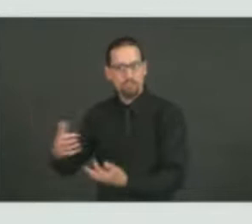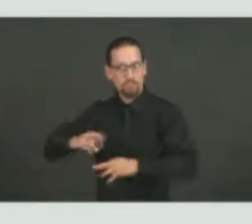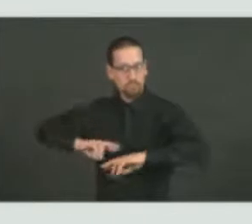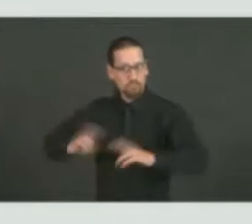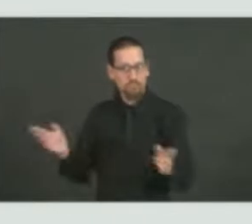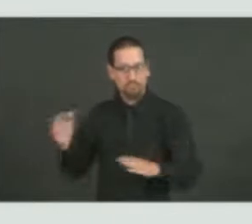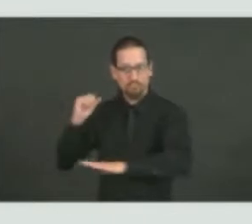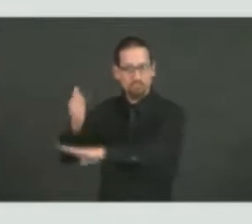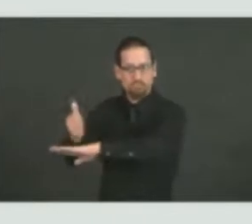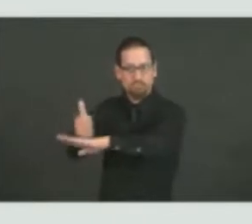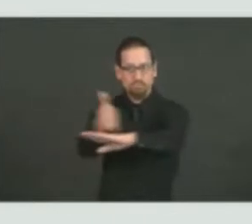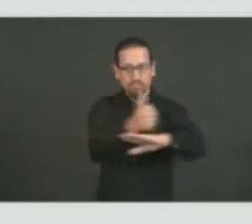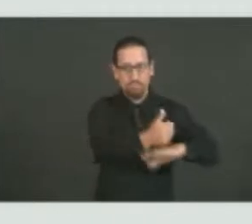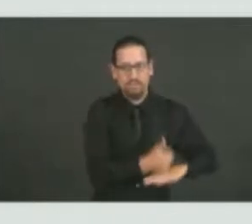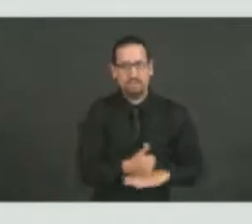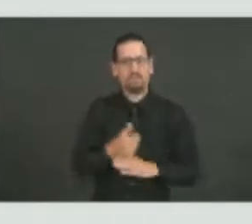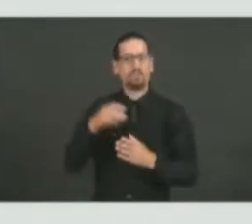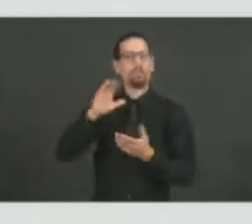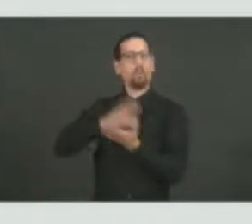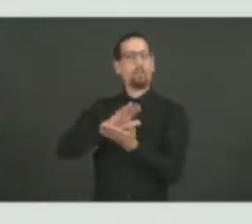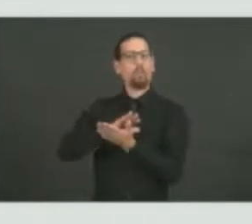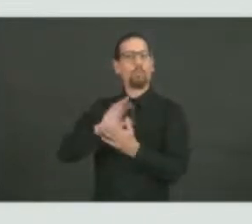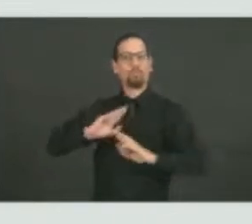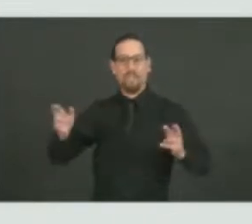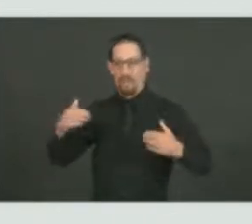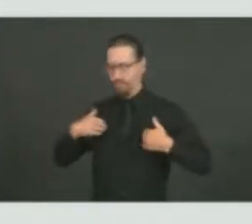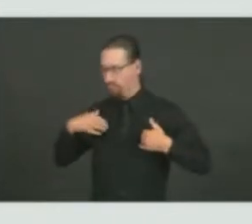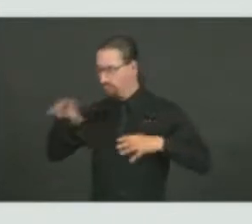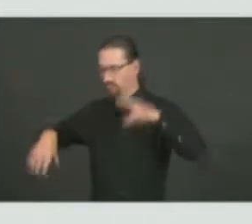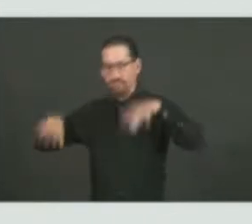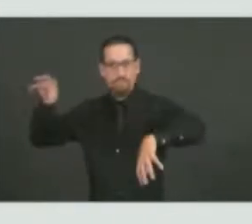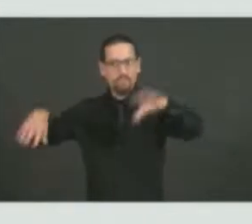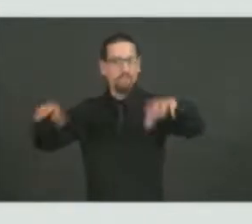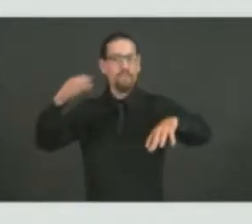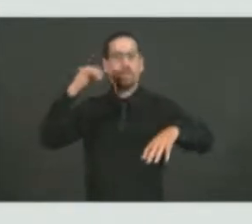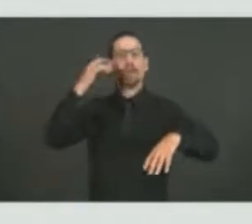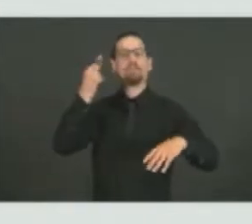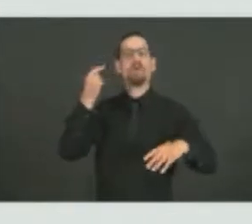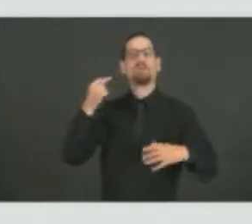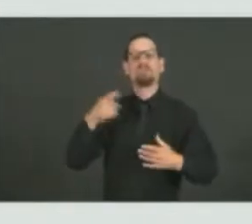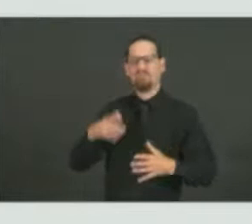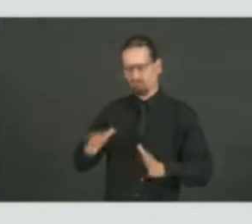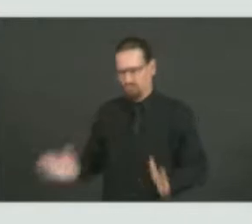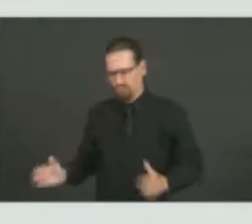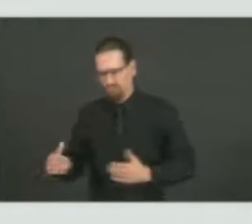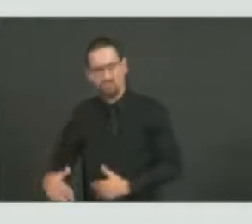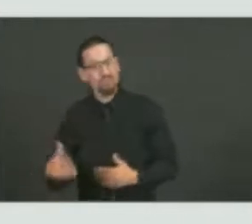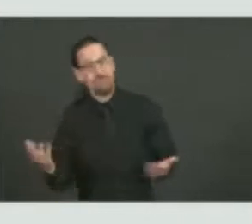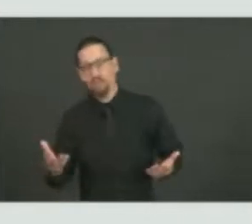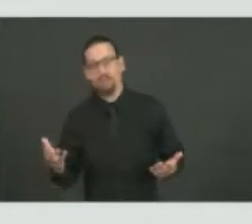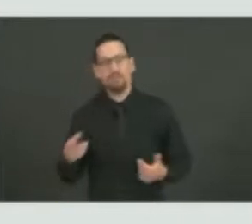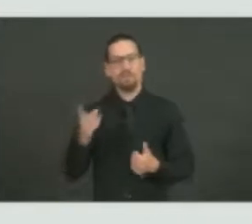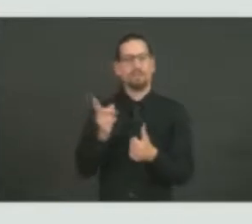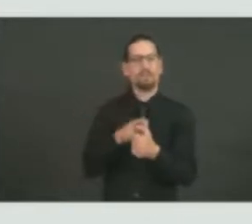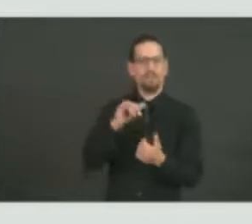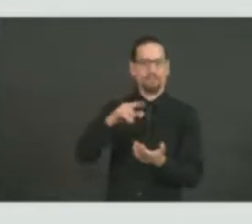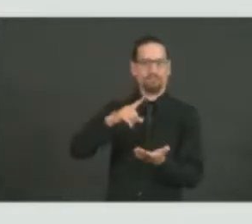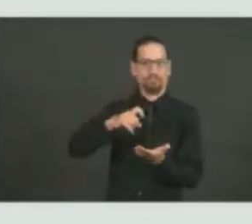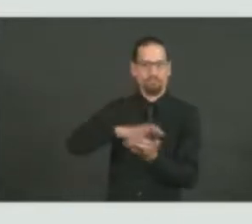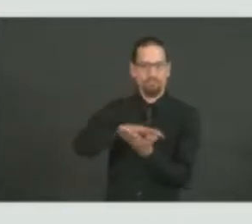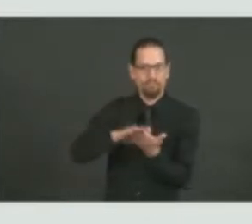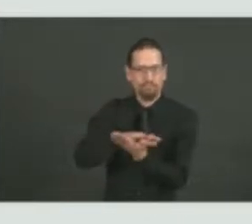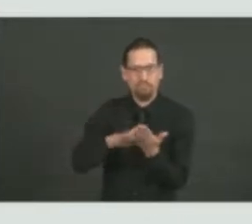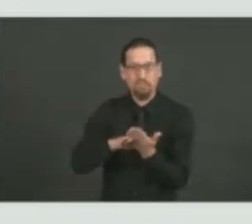cleaning supplies, Purell, soap, hand sanitizer, masks, you know, whatever is required to keep teachers